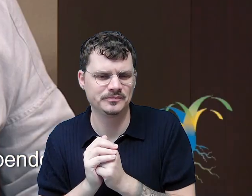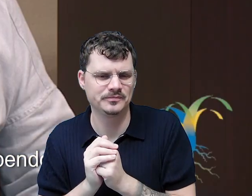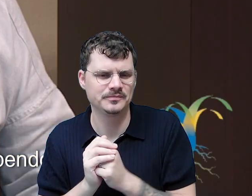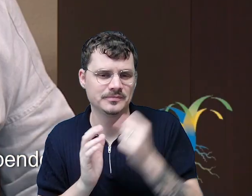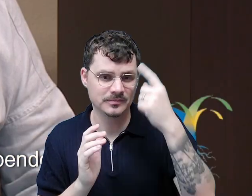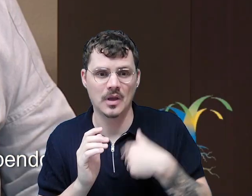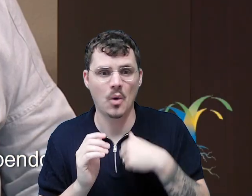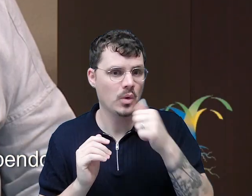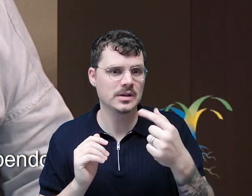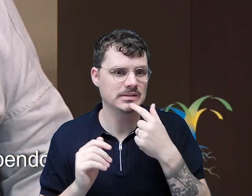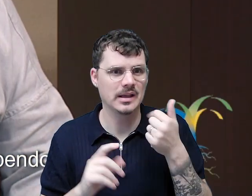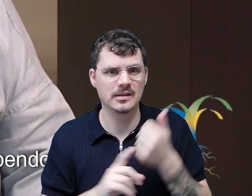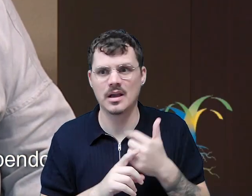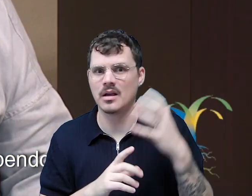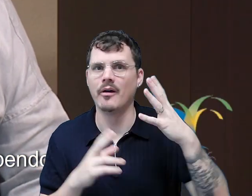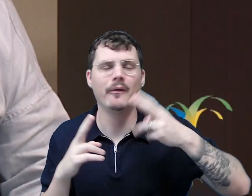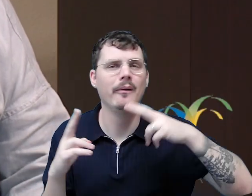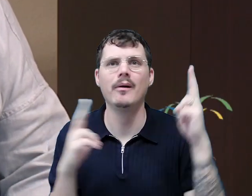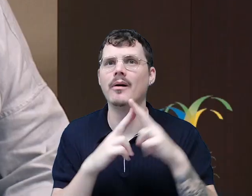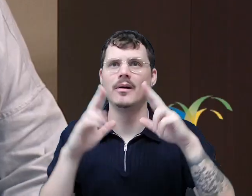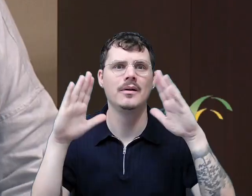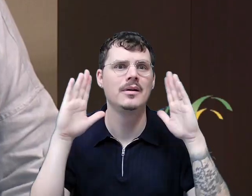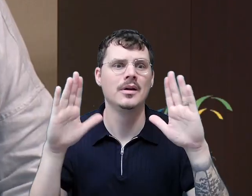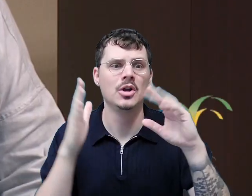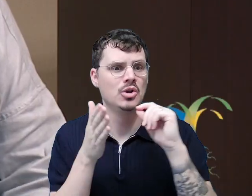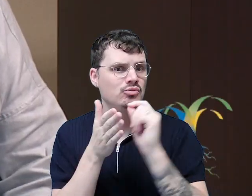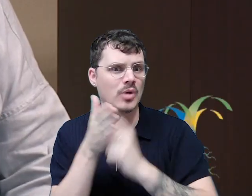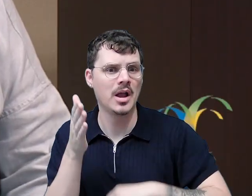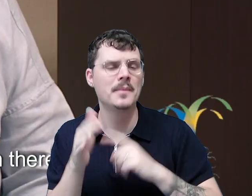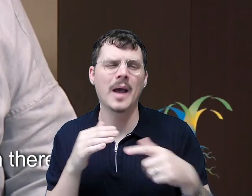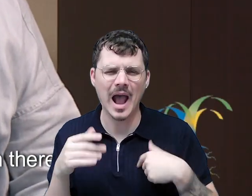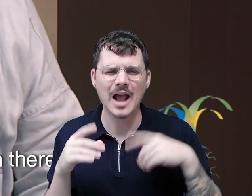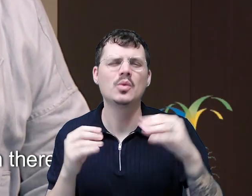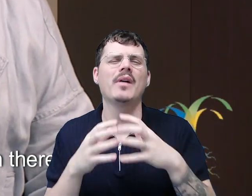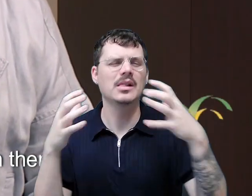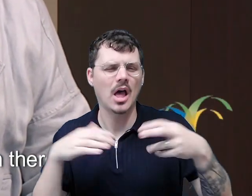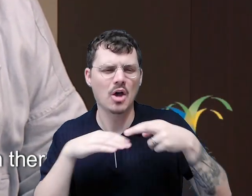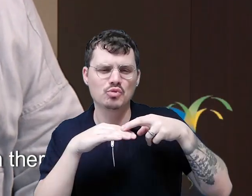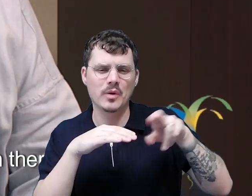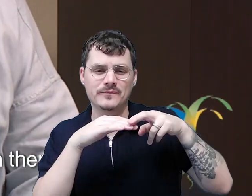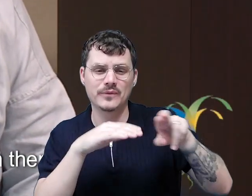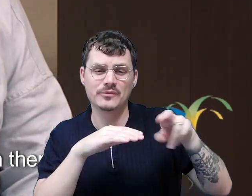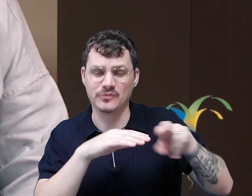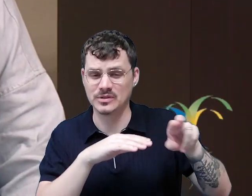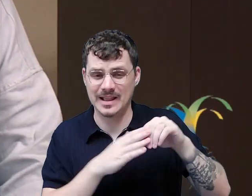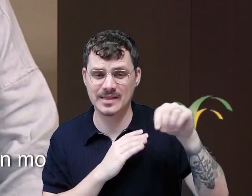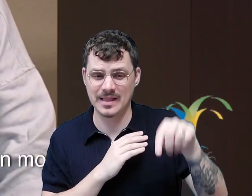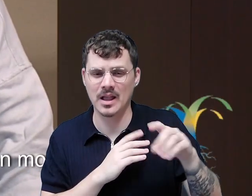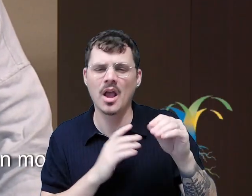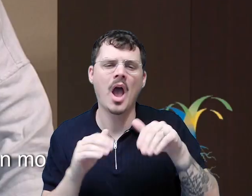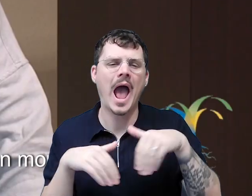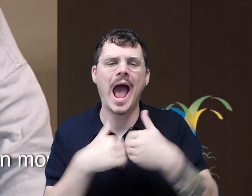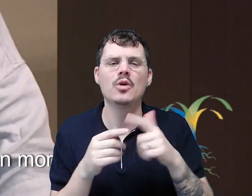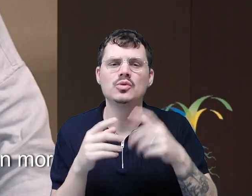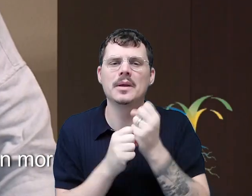would not say it's stupendous writing or anything like that, but I do have a lot of references in there and a